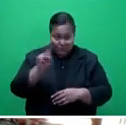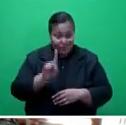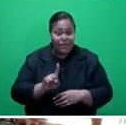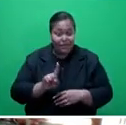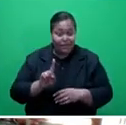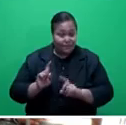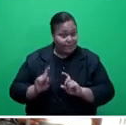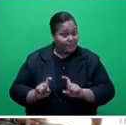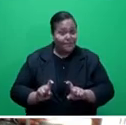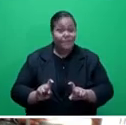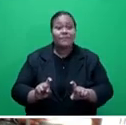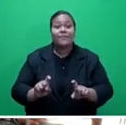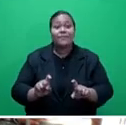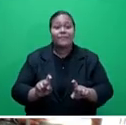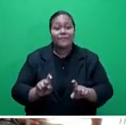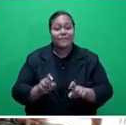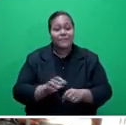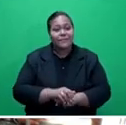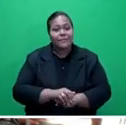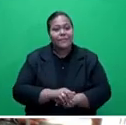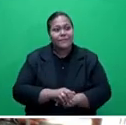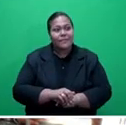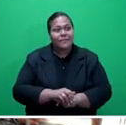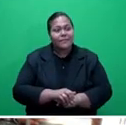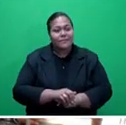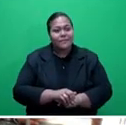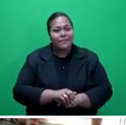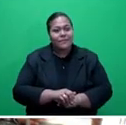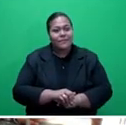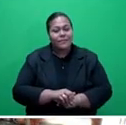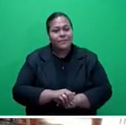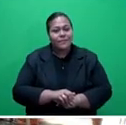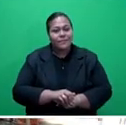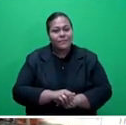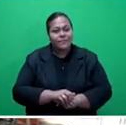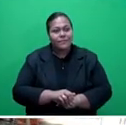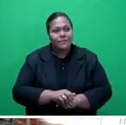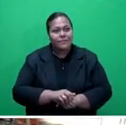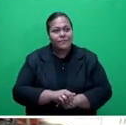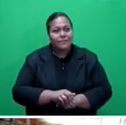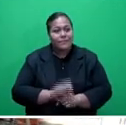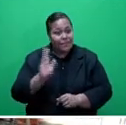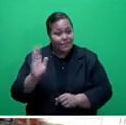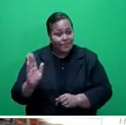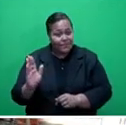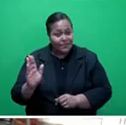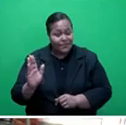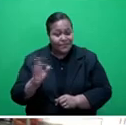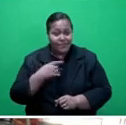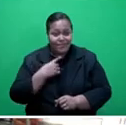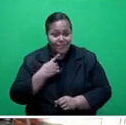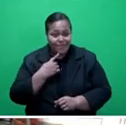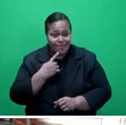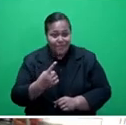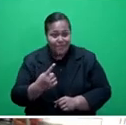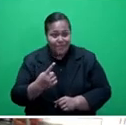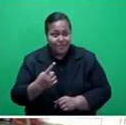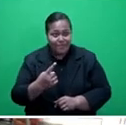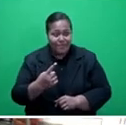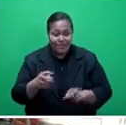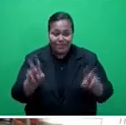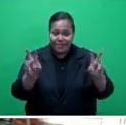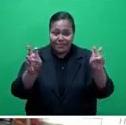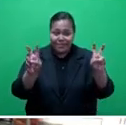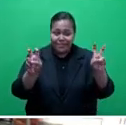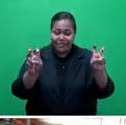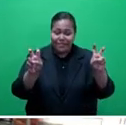as a much-needed rallying call in this august House. He said, and I quote, that there is a